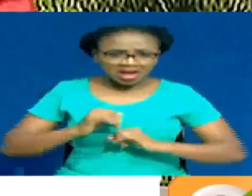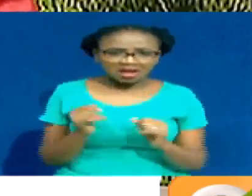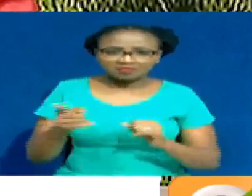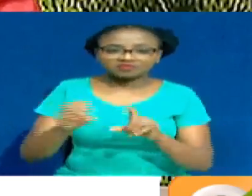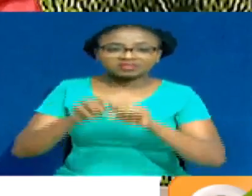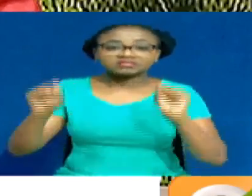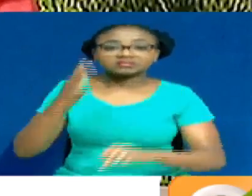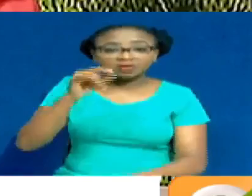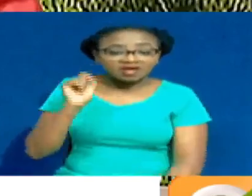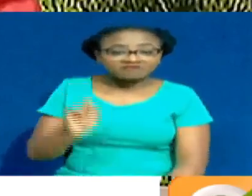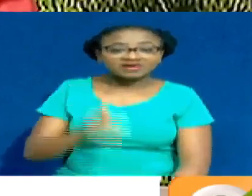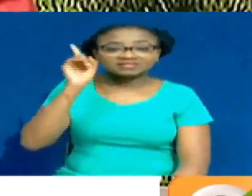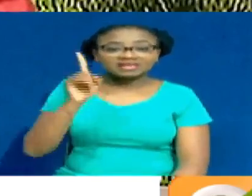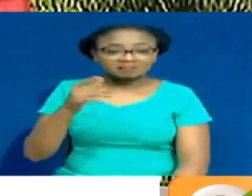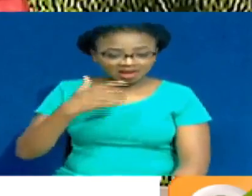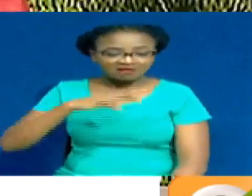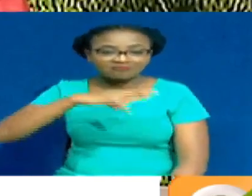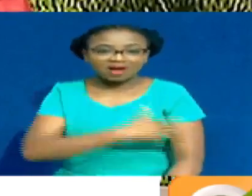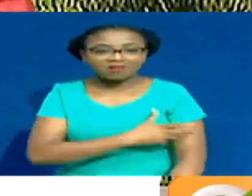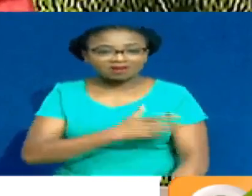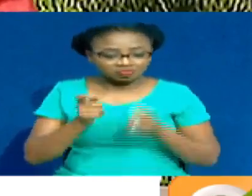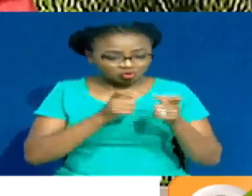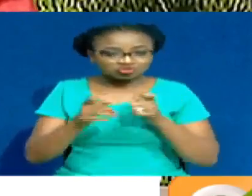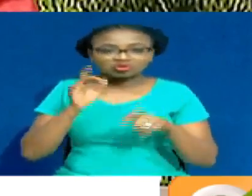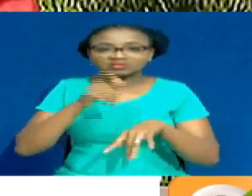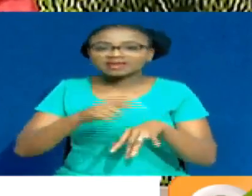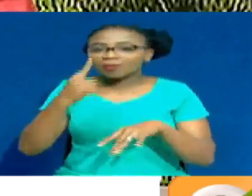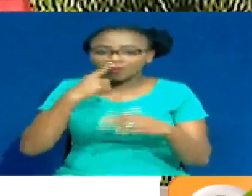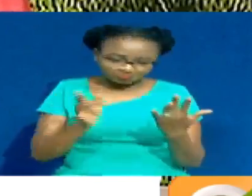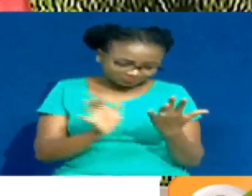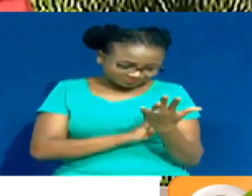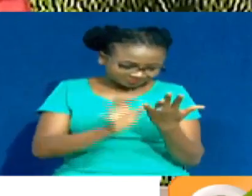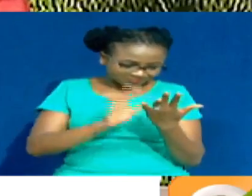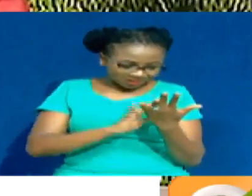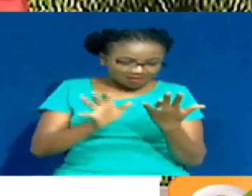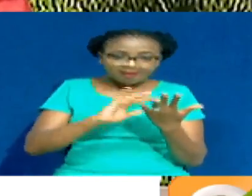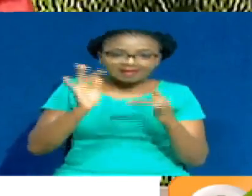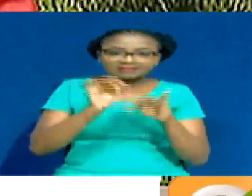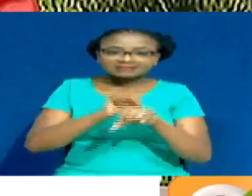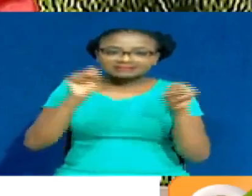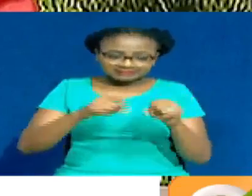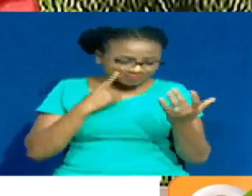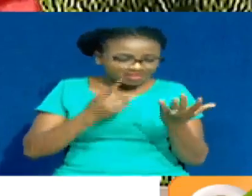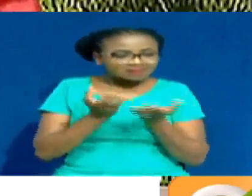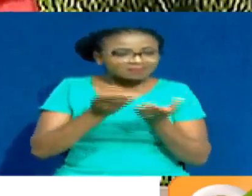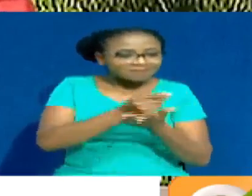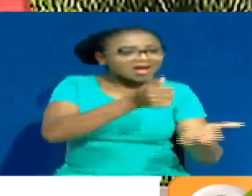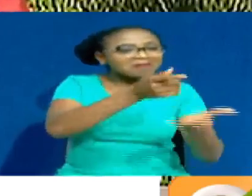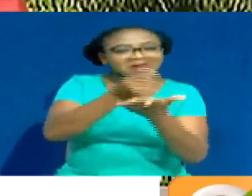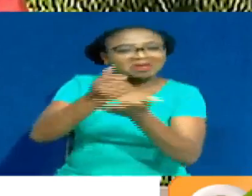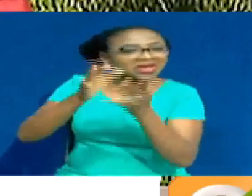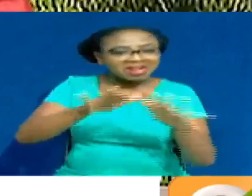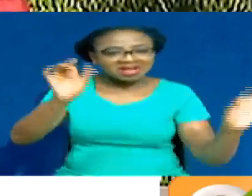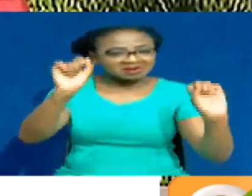for the first time, they have power in their hands. They can sit at home, get into this system, and transact, or through their